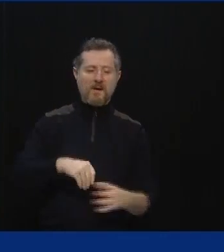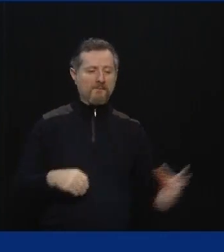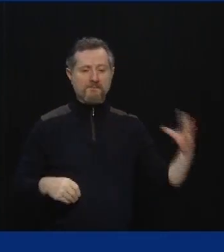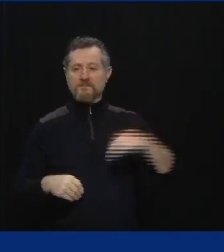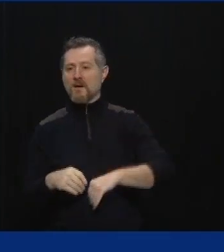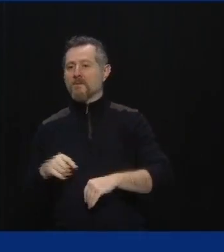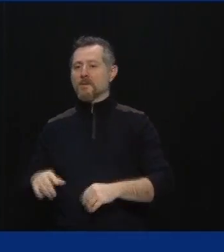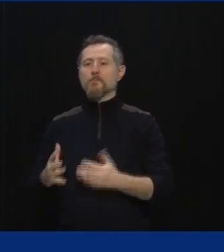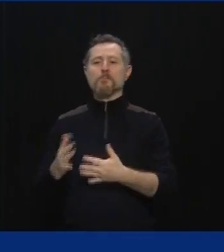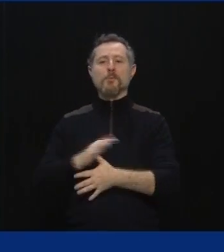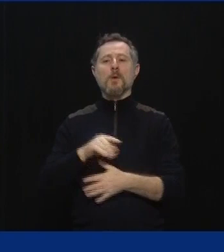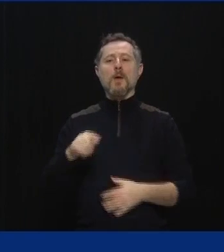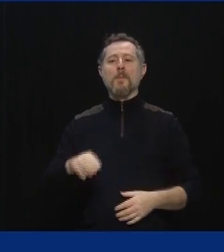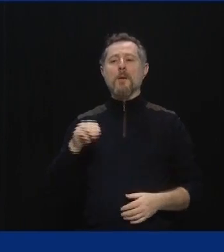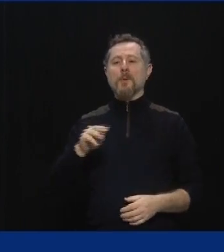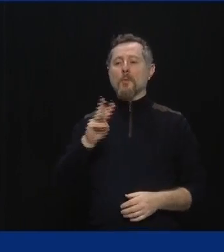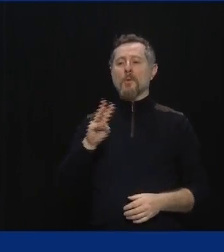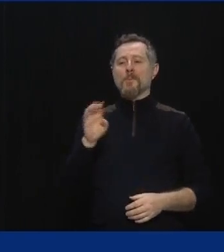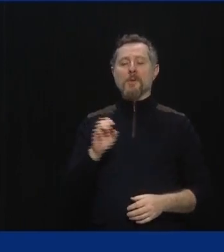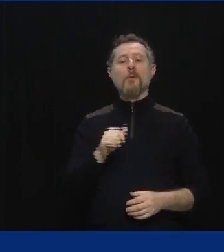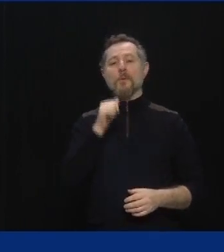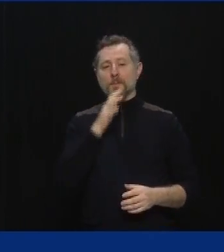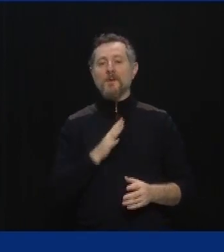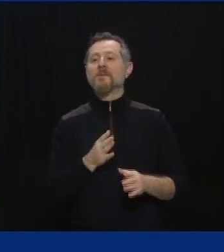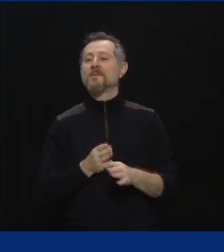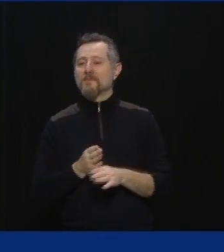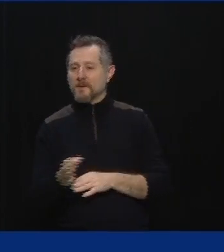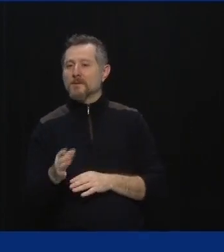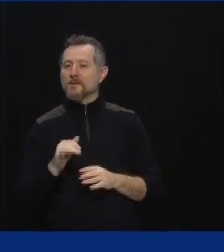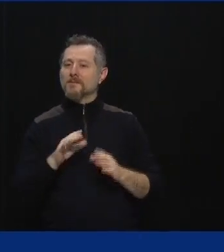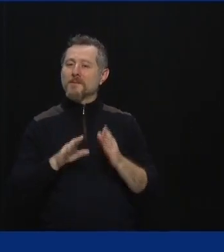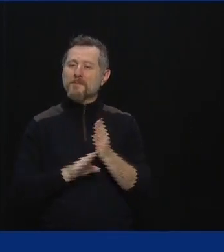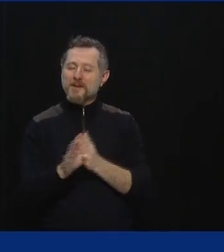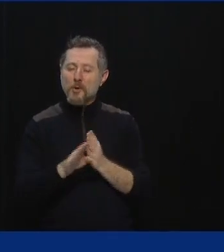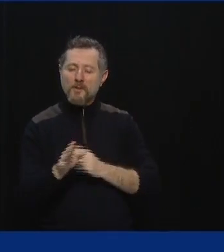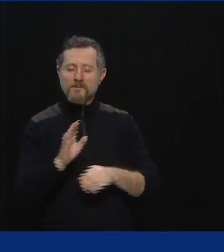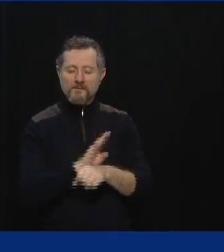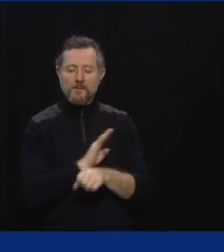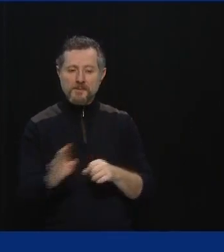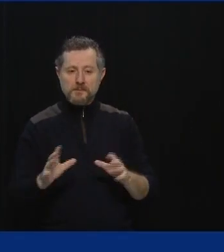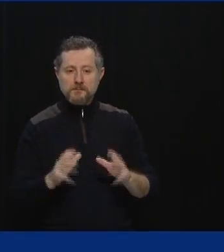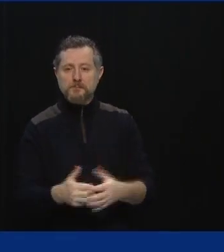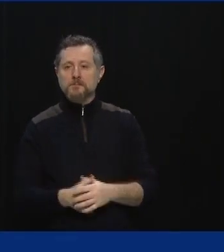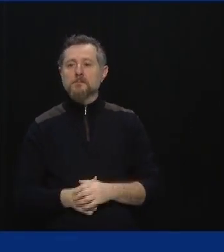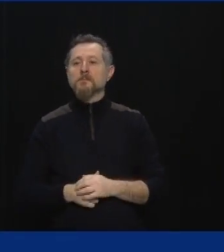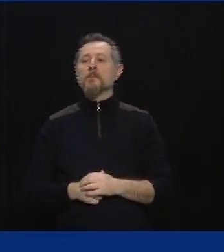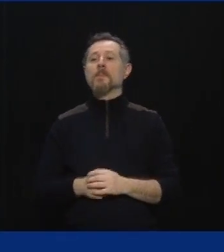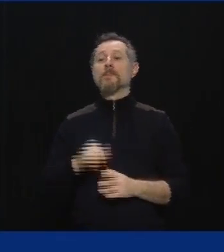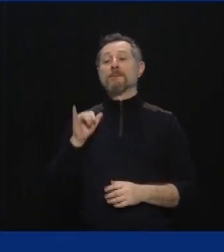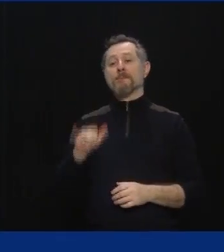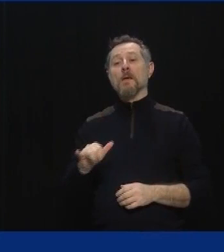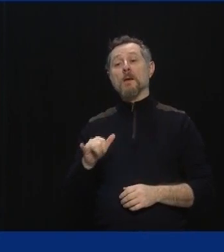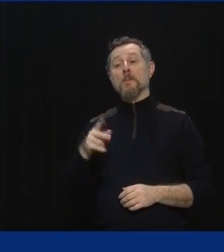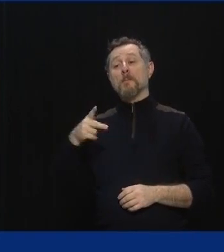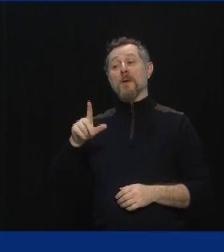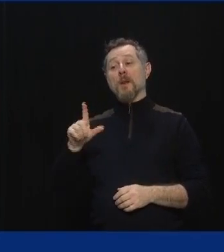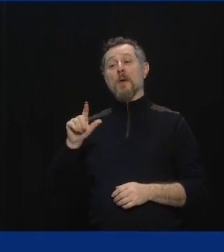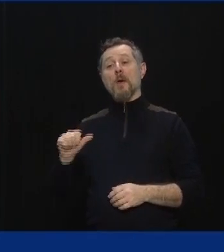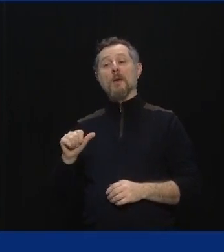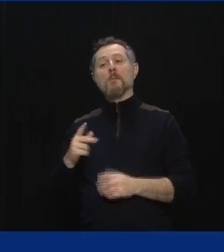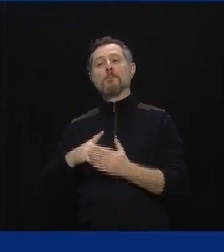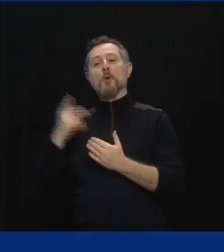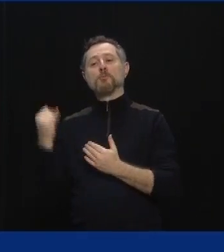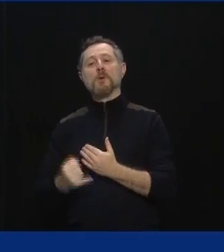was MWB participation, as well as workforce development. And in this project labor agreement, which is an historic in